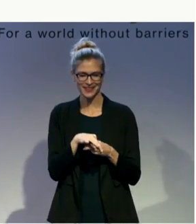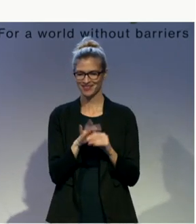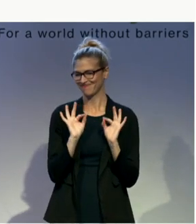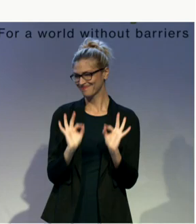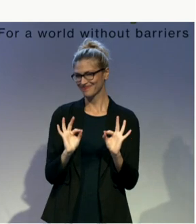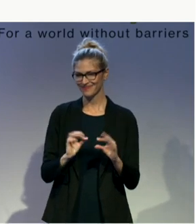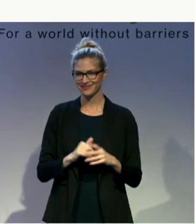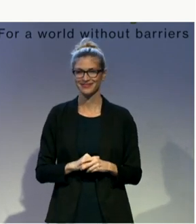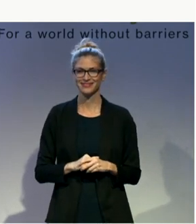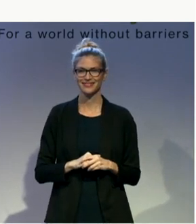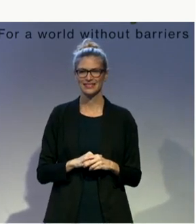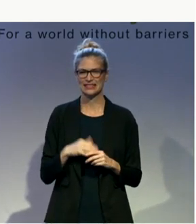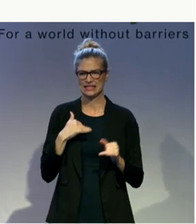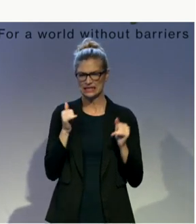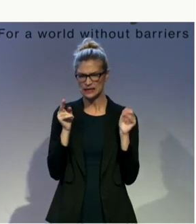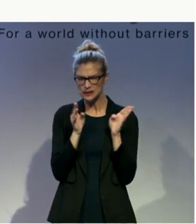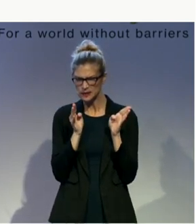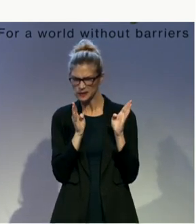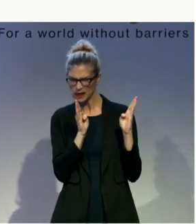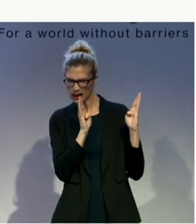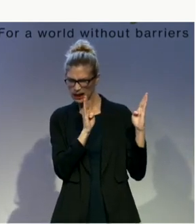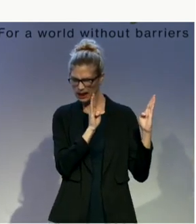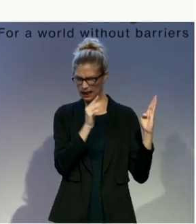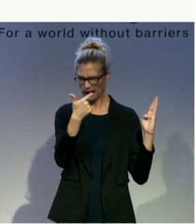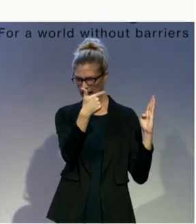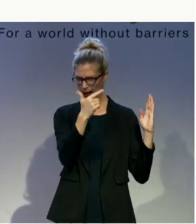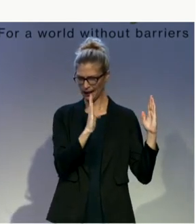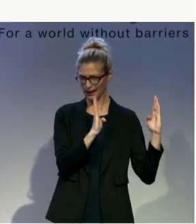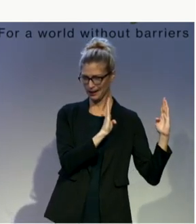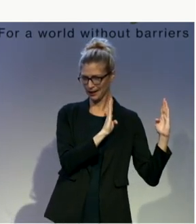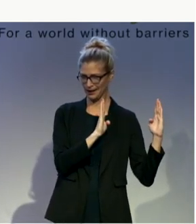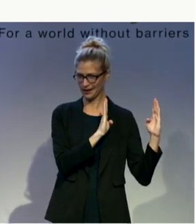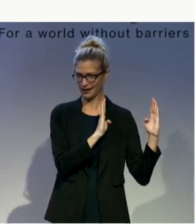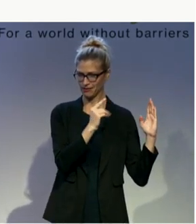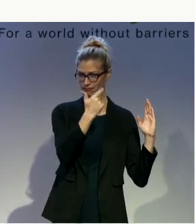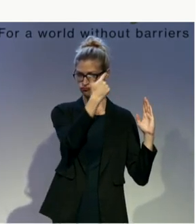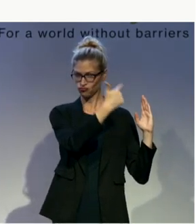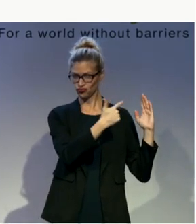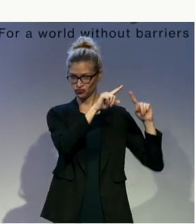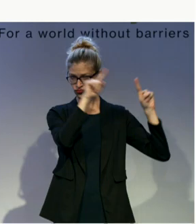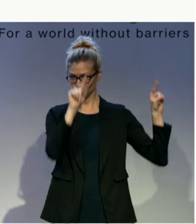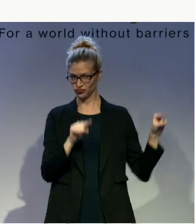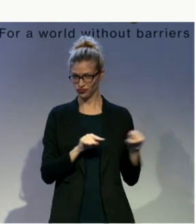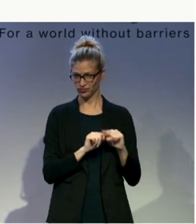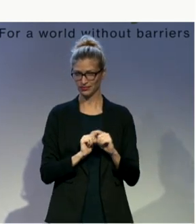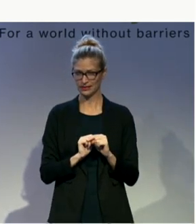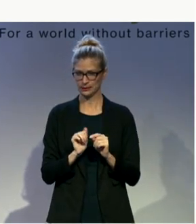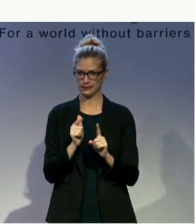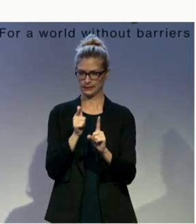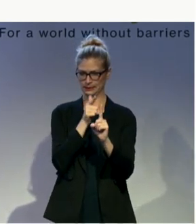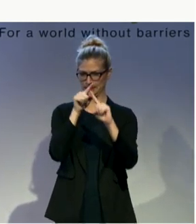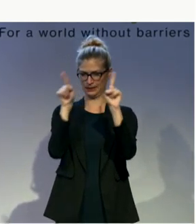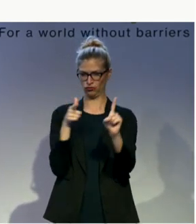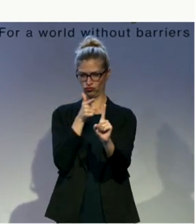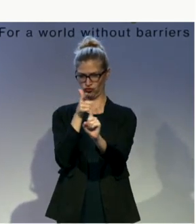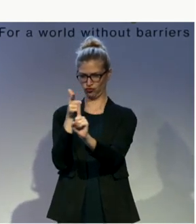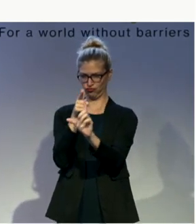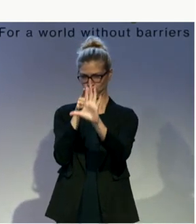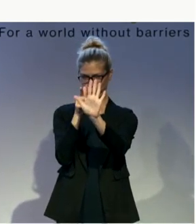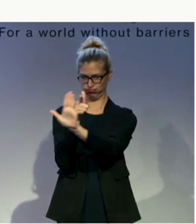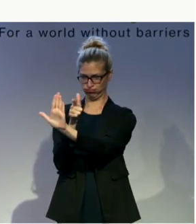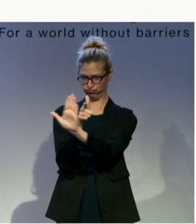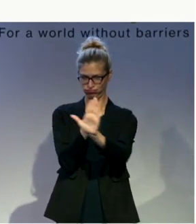I'll just move the camera. Can you follow me so that we don't have a head in the picture? Can you follow me? Nah, we still have heads in